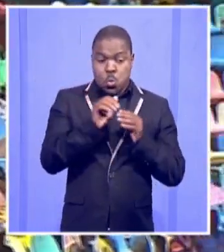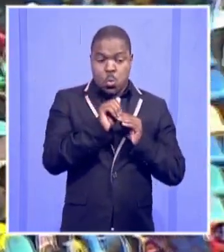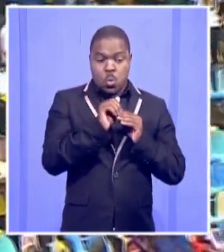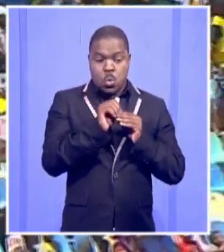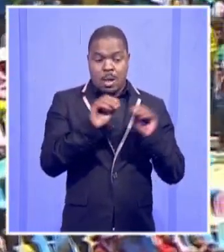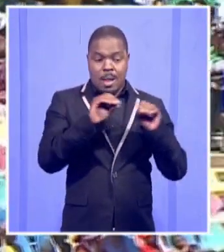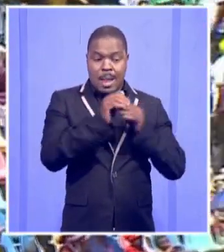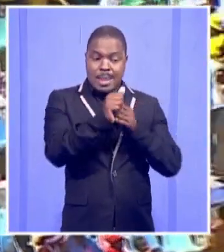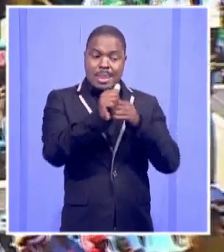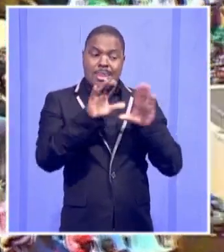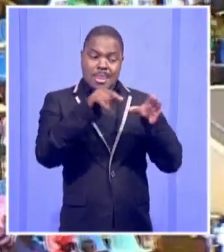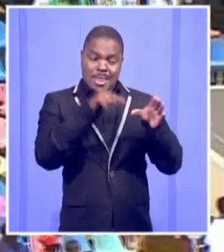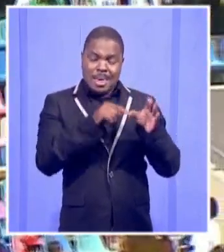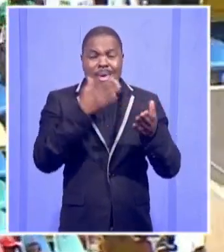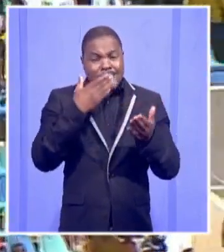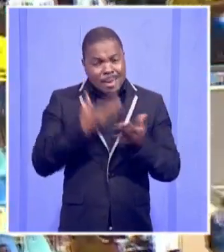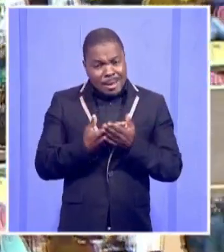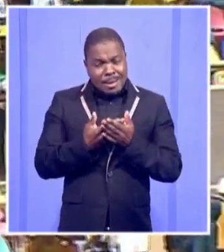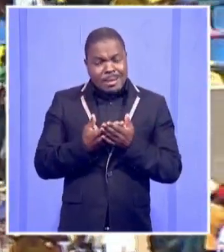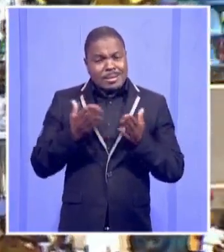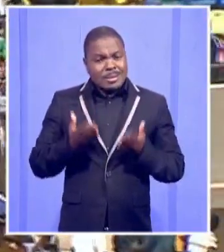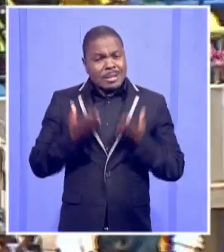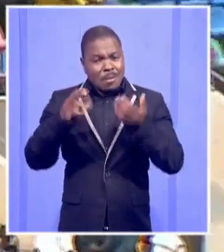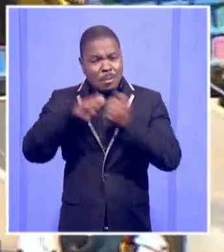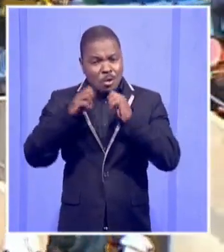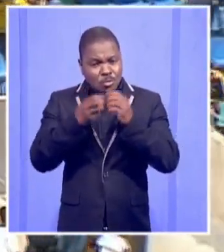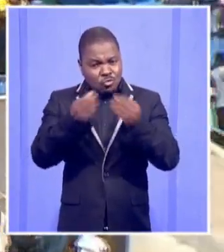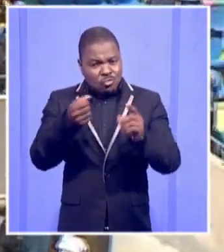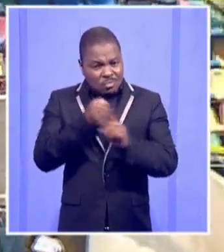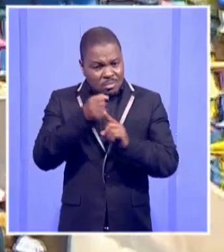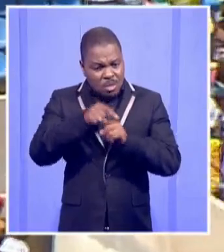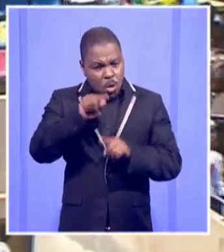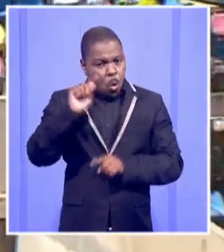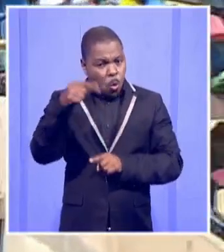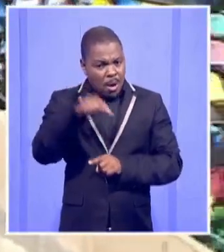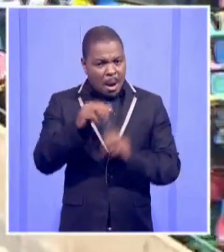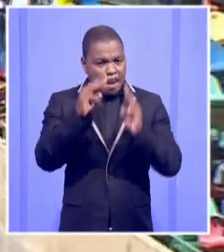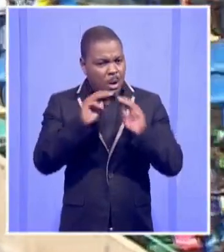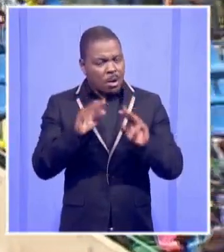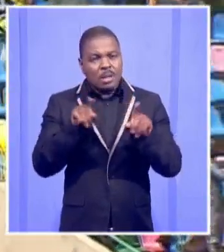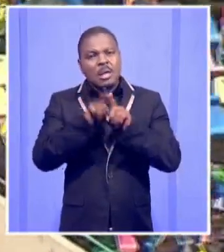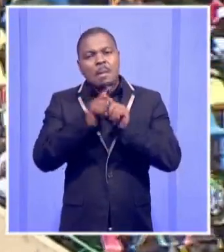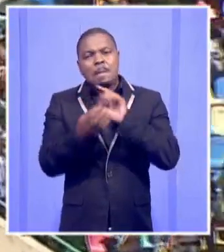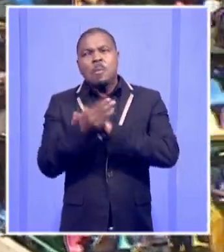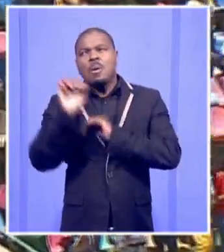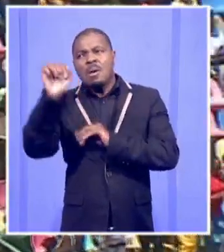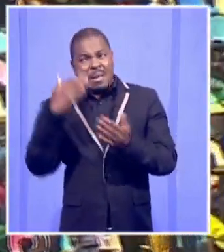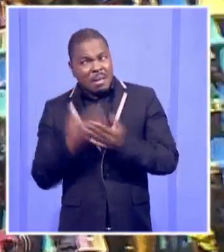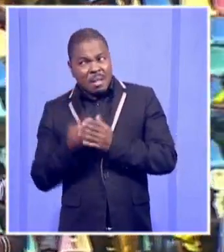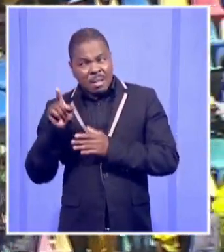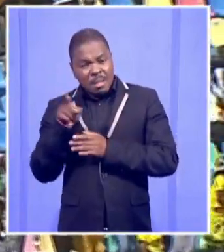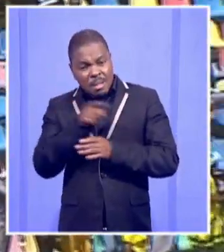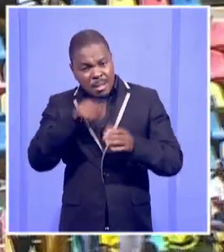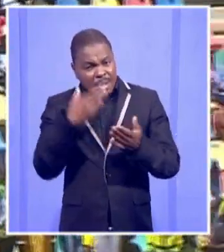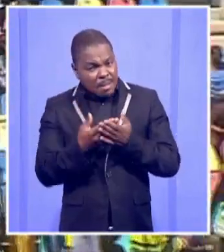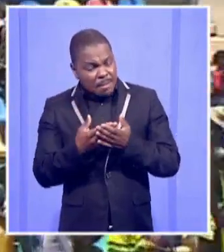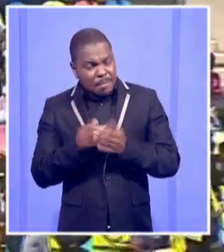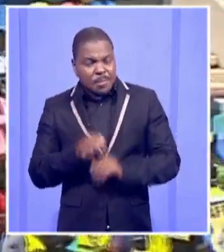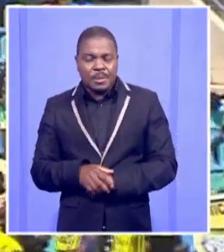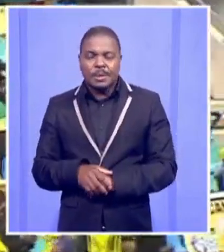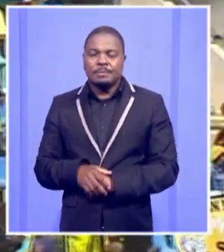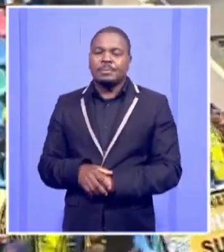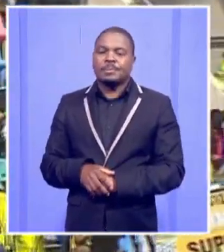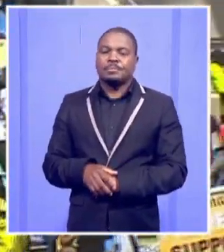issues around service delivery, not only la eMangaung kodwa la uphuma khona wena eMpumalanga? Mina